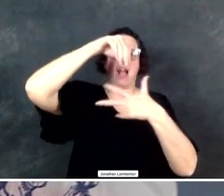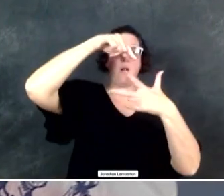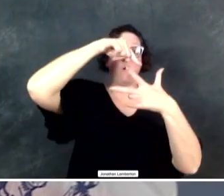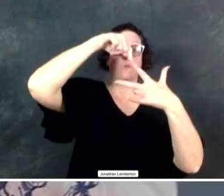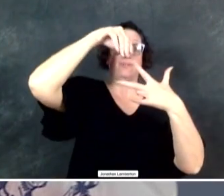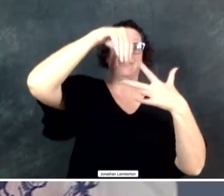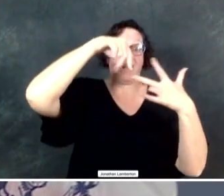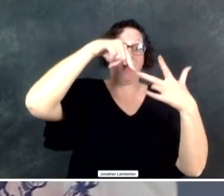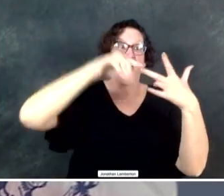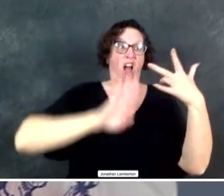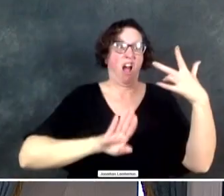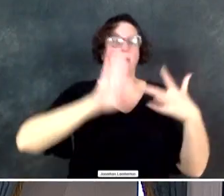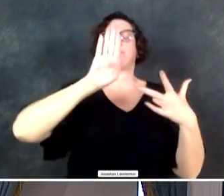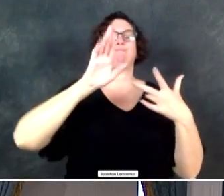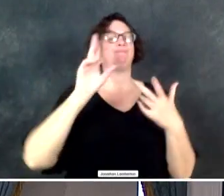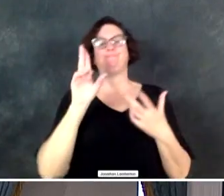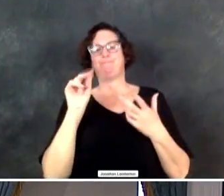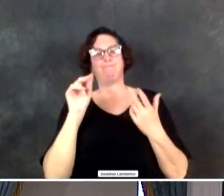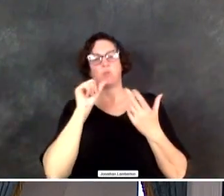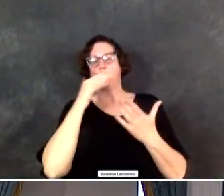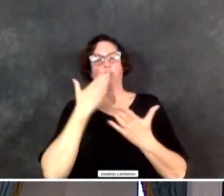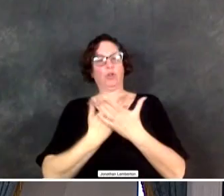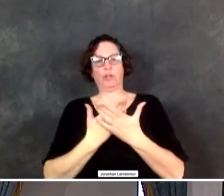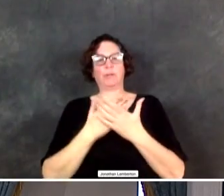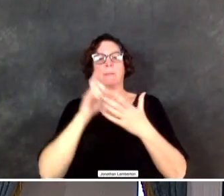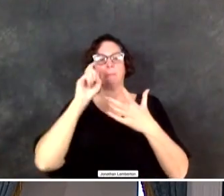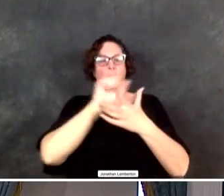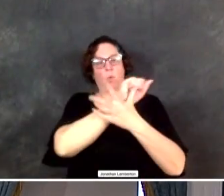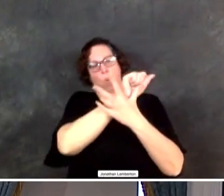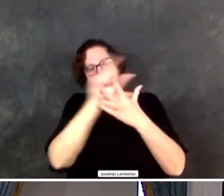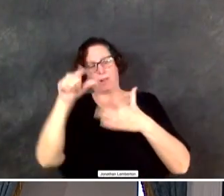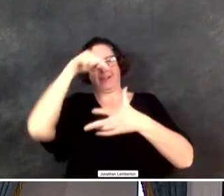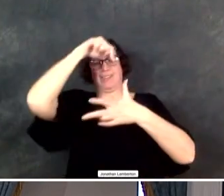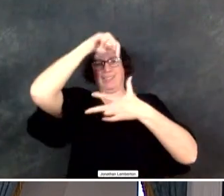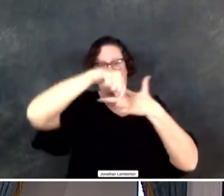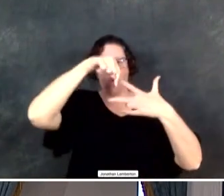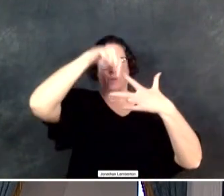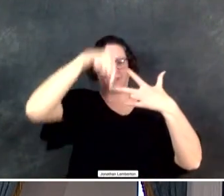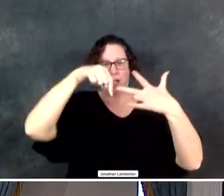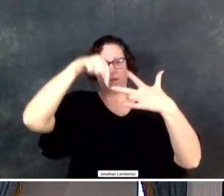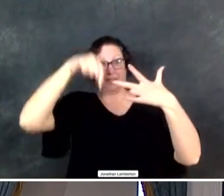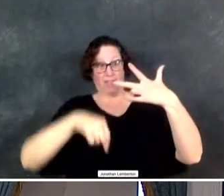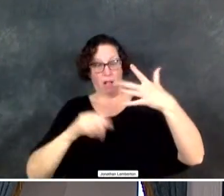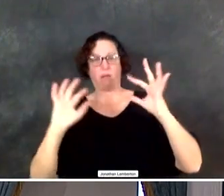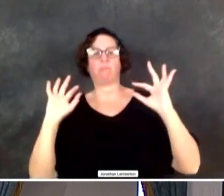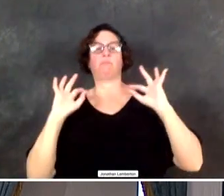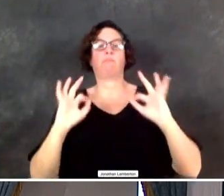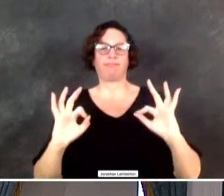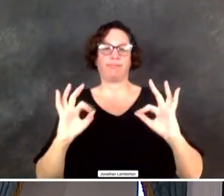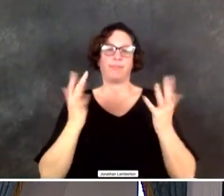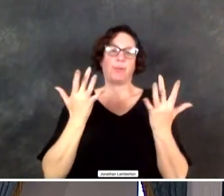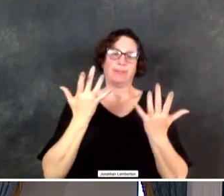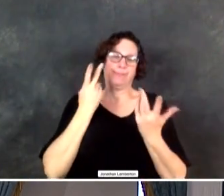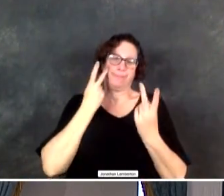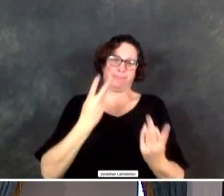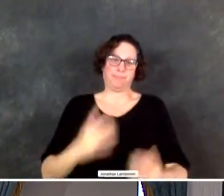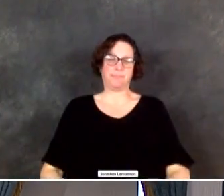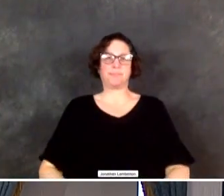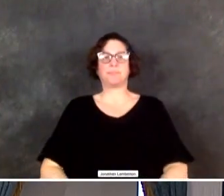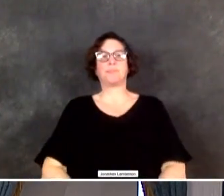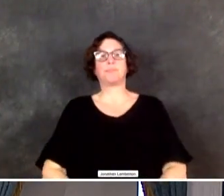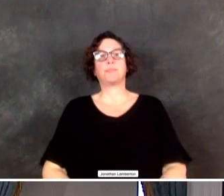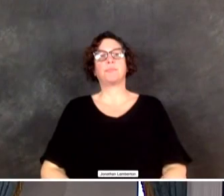answer? No, sir, you got it just right. Okay, thank you, Doctor. And now Steve Banks on the other question.